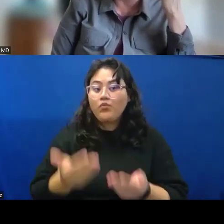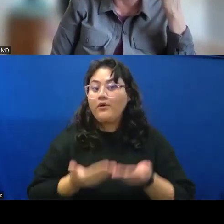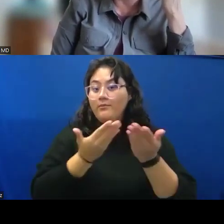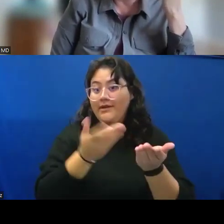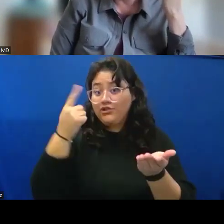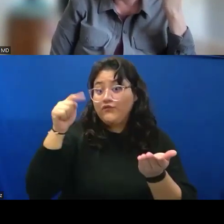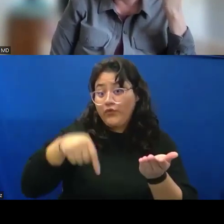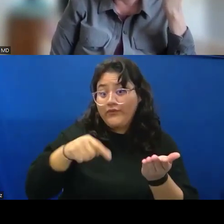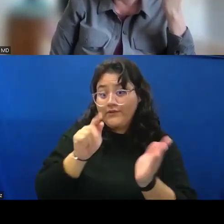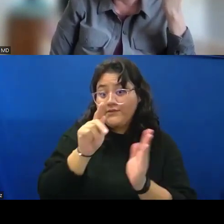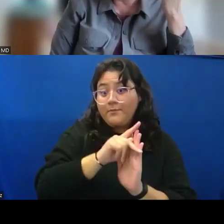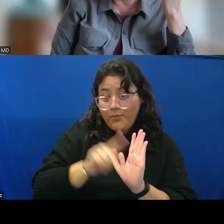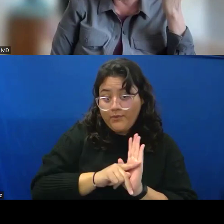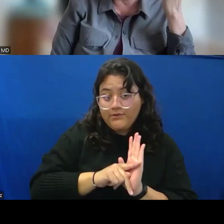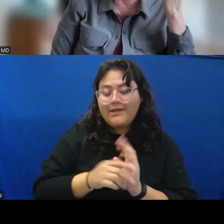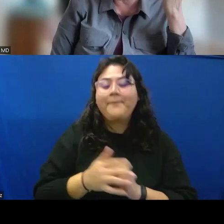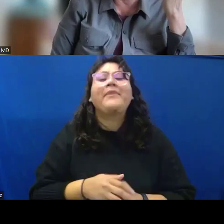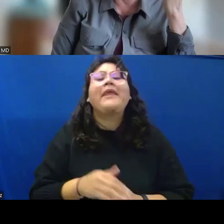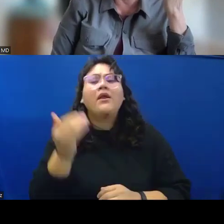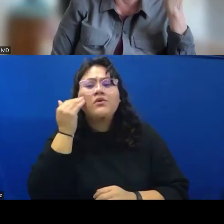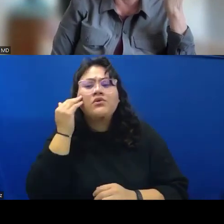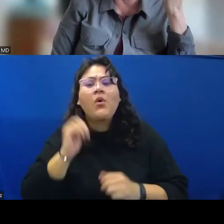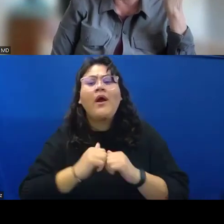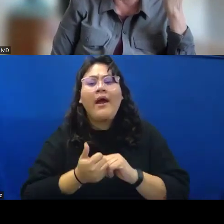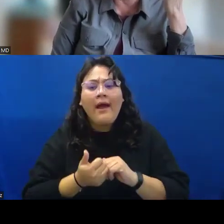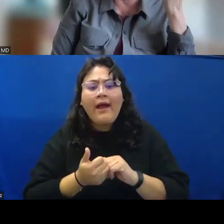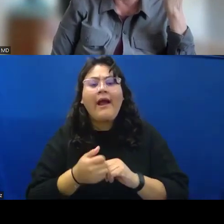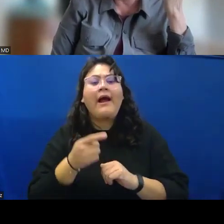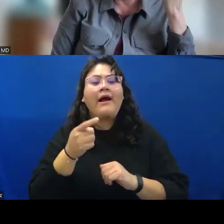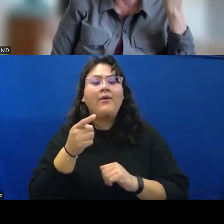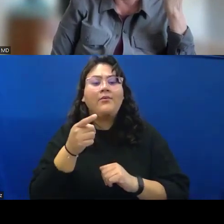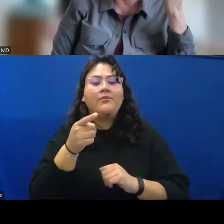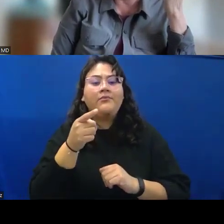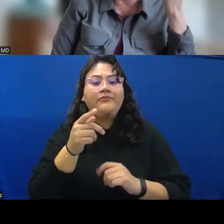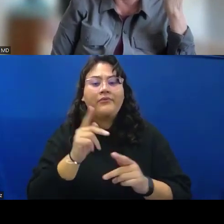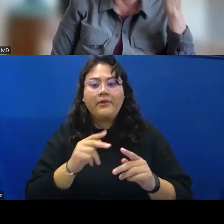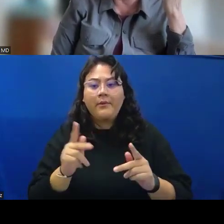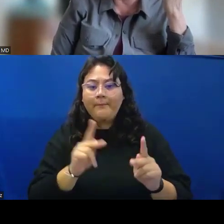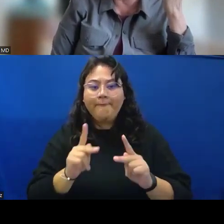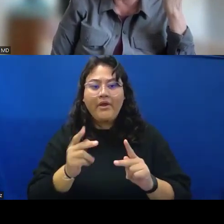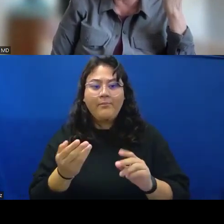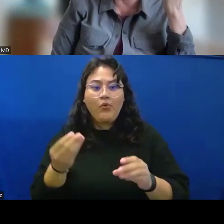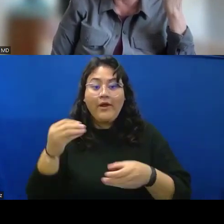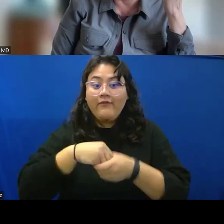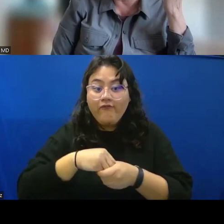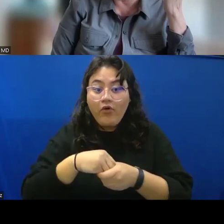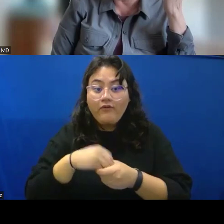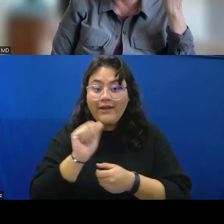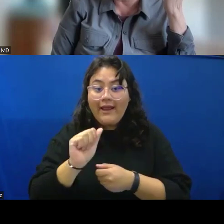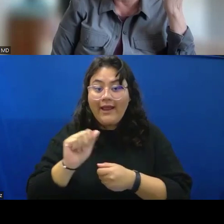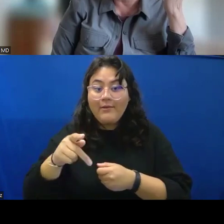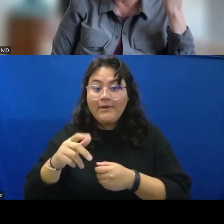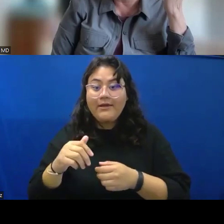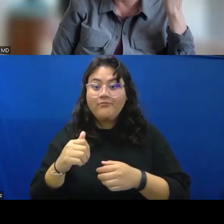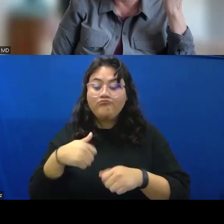understand how the AAP's partnership with deaf leadership led to a more informed and equitable